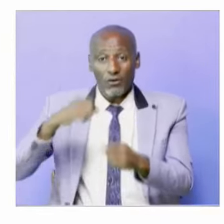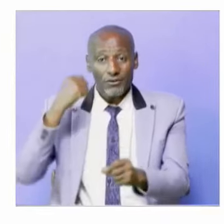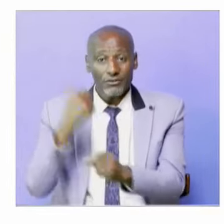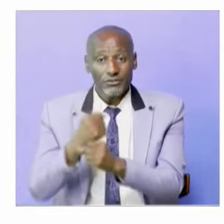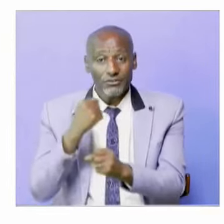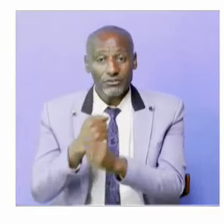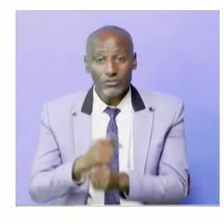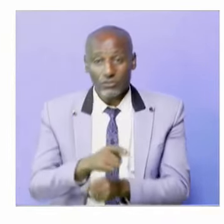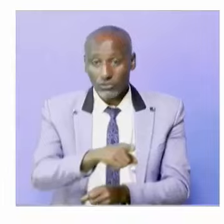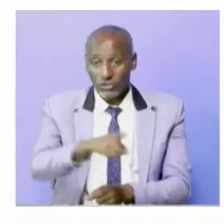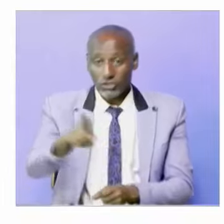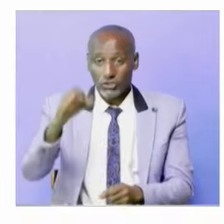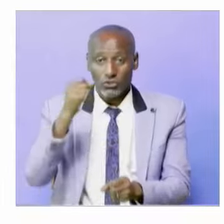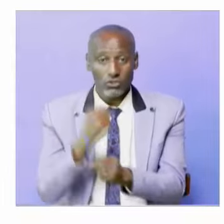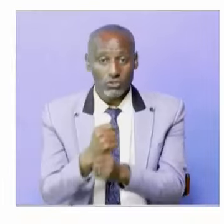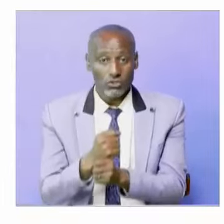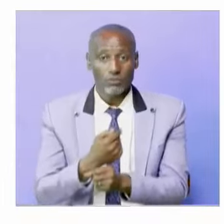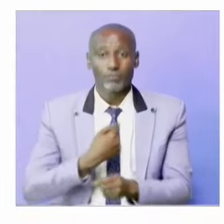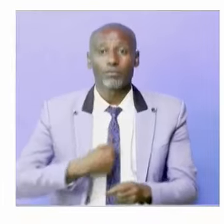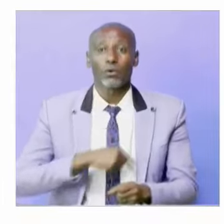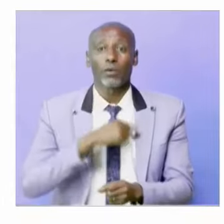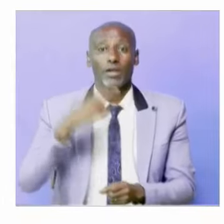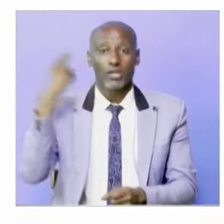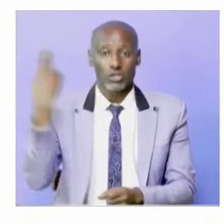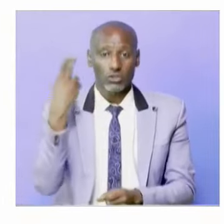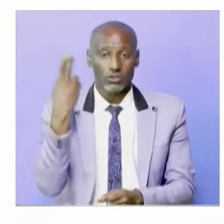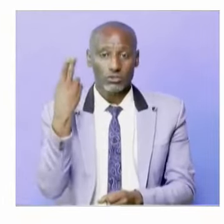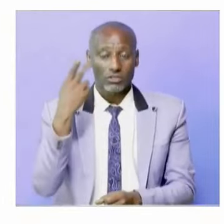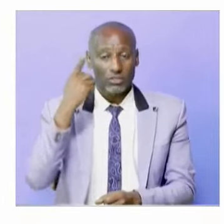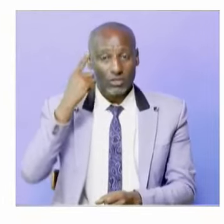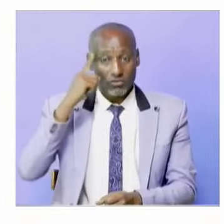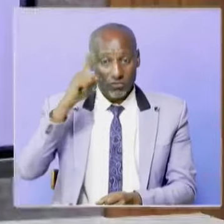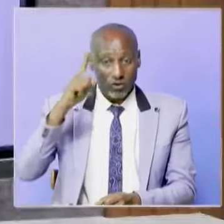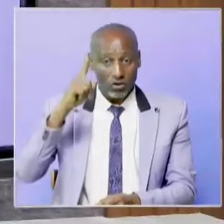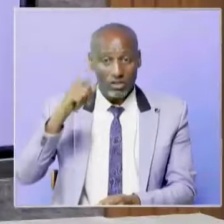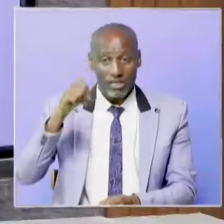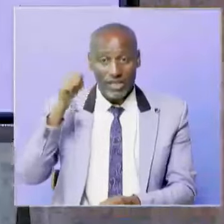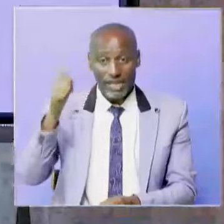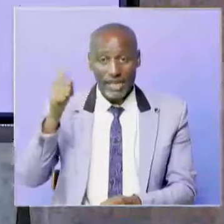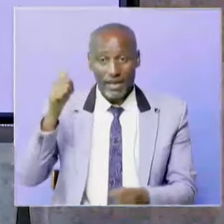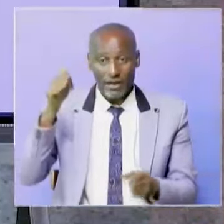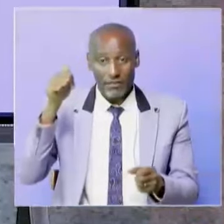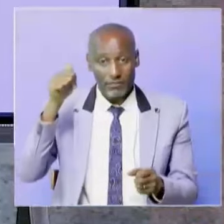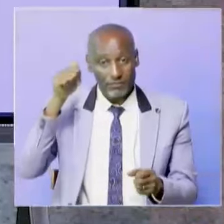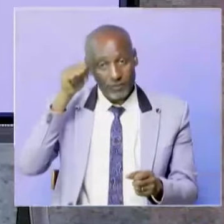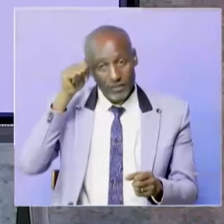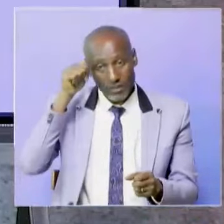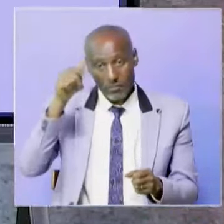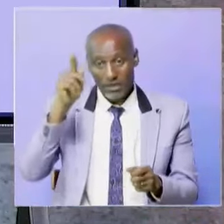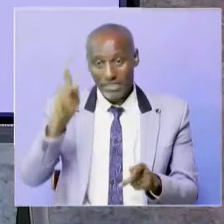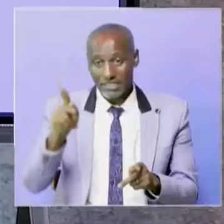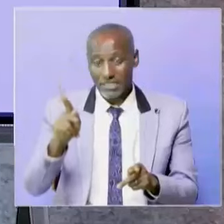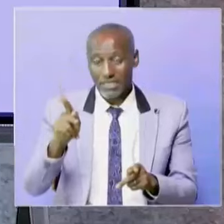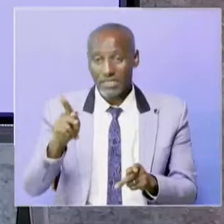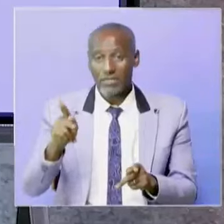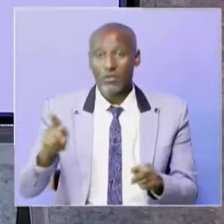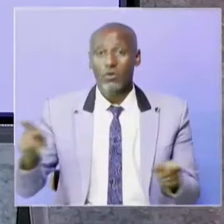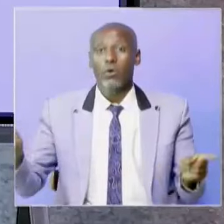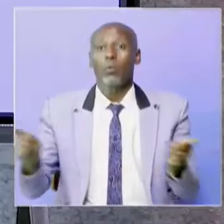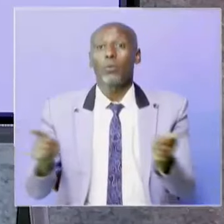expressions, okay? How do you do? Can be used if you meet with another person or maybe